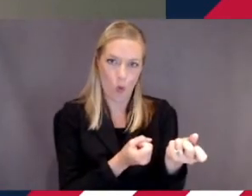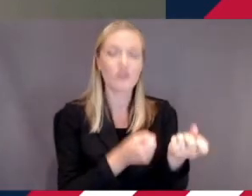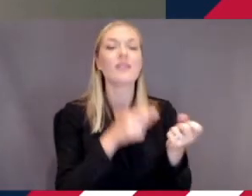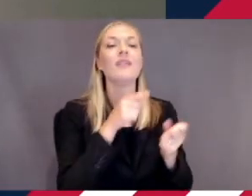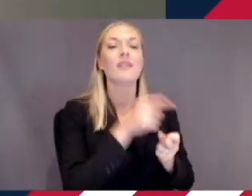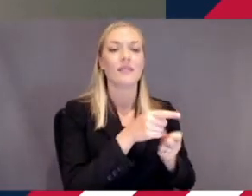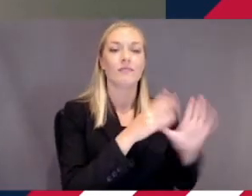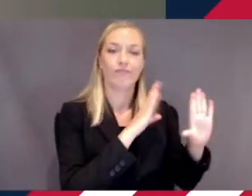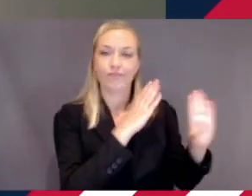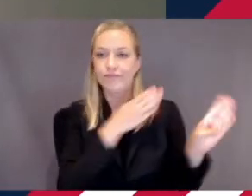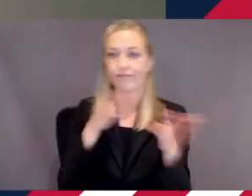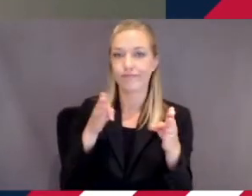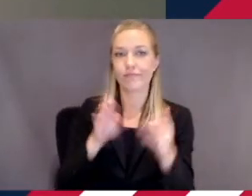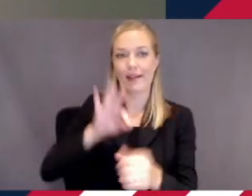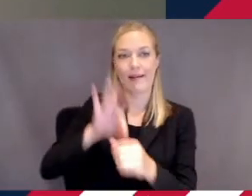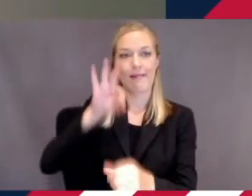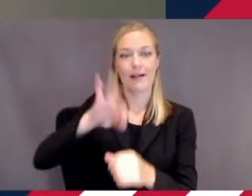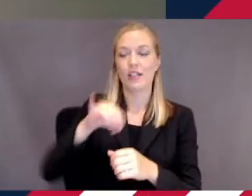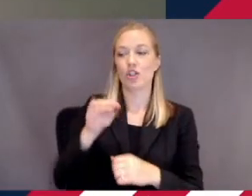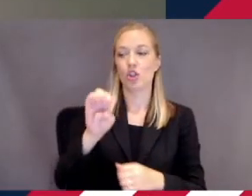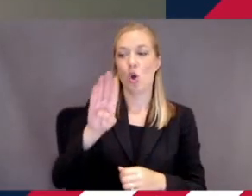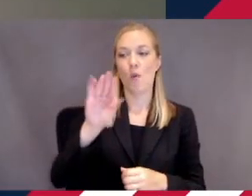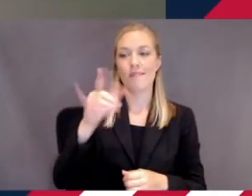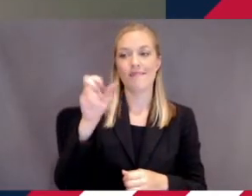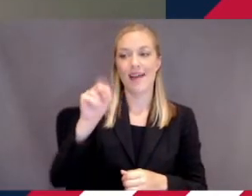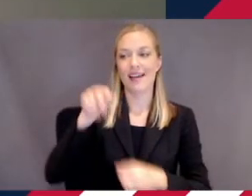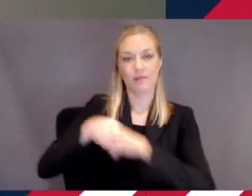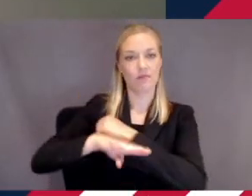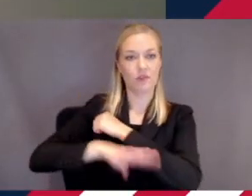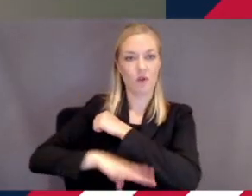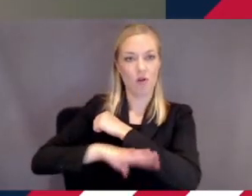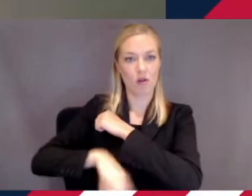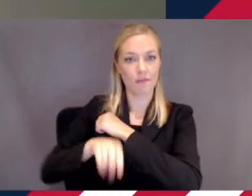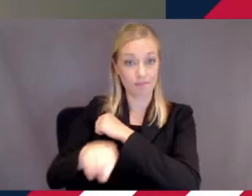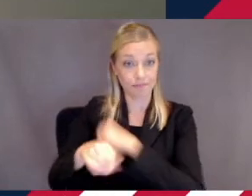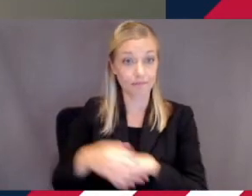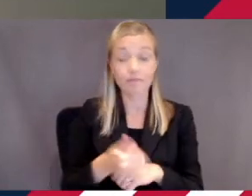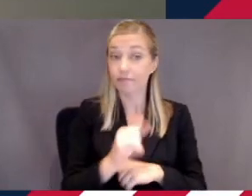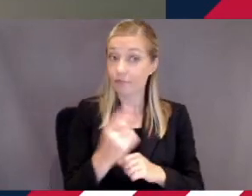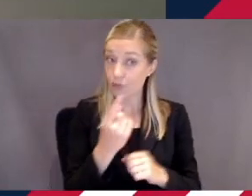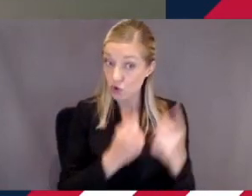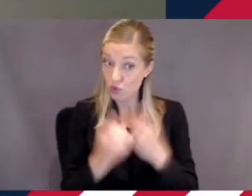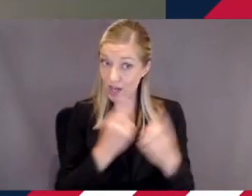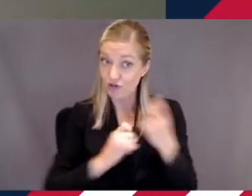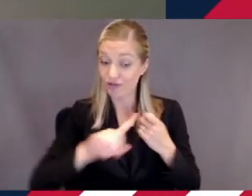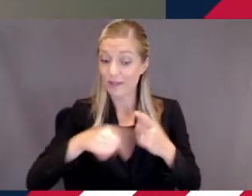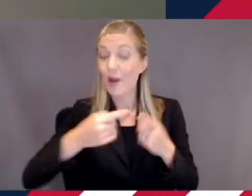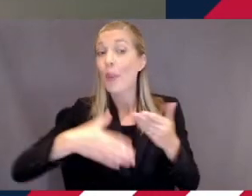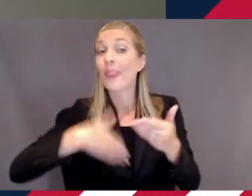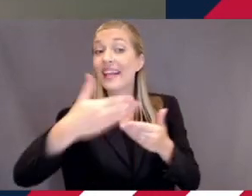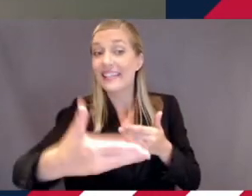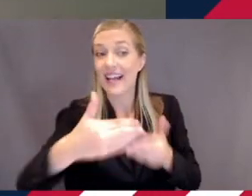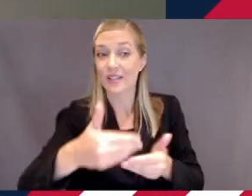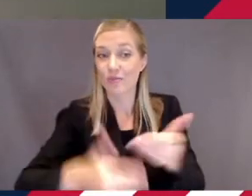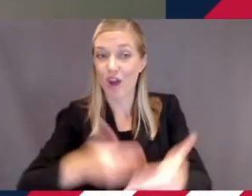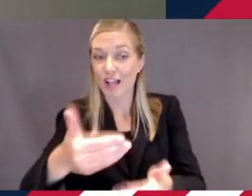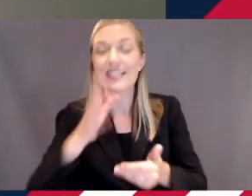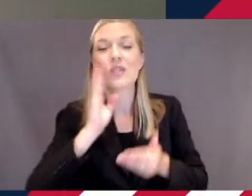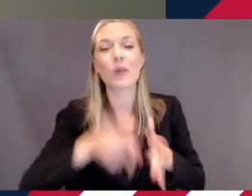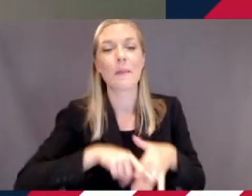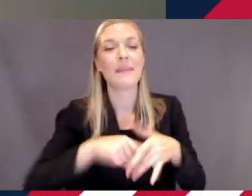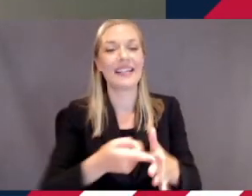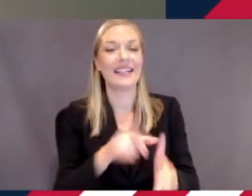States is that goal. So questions about the next process will begin in 2021, according to